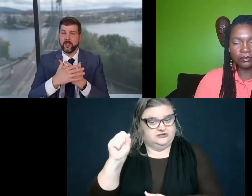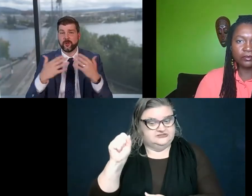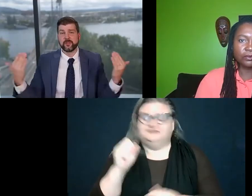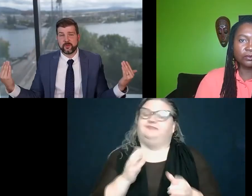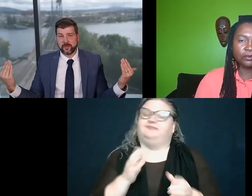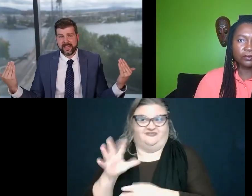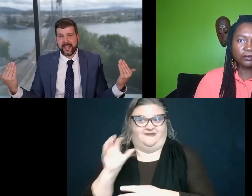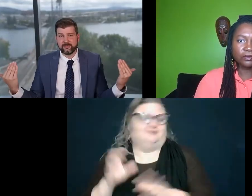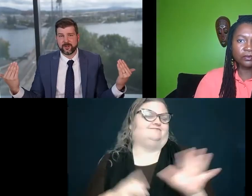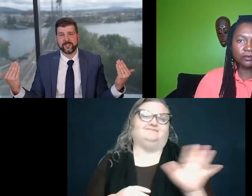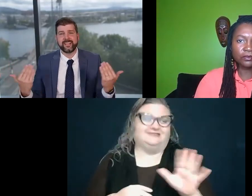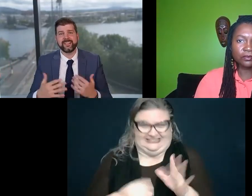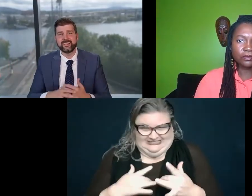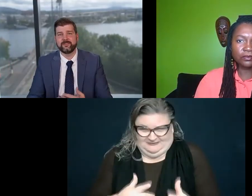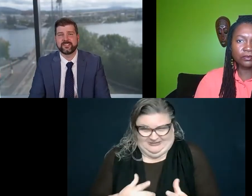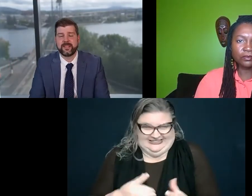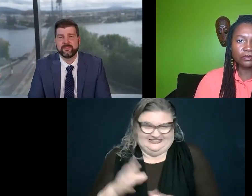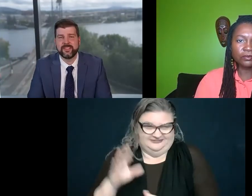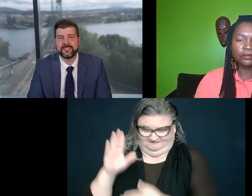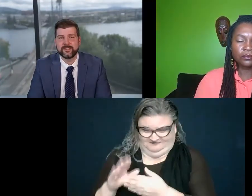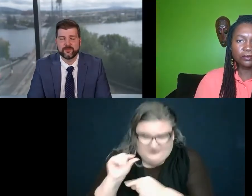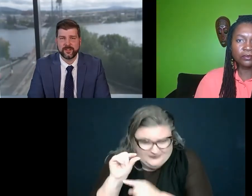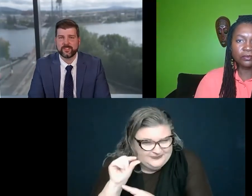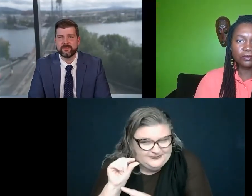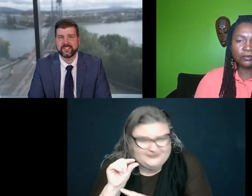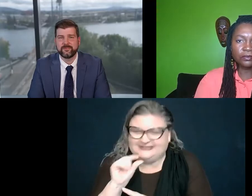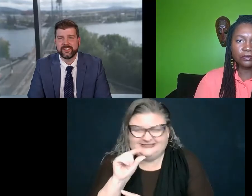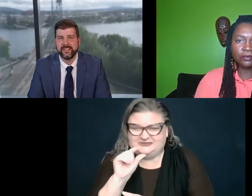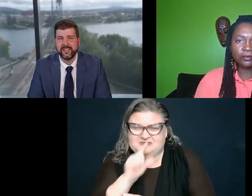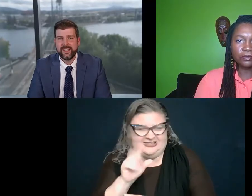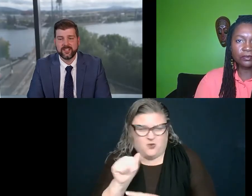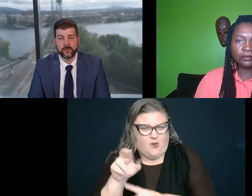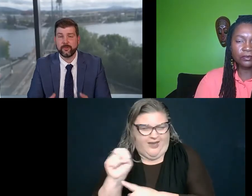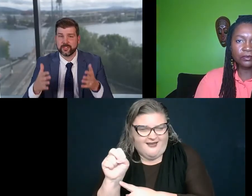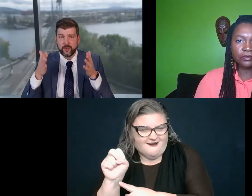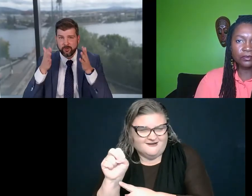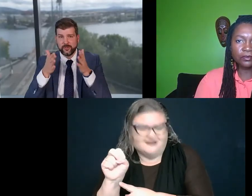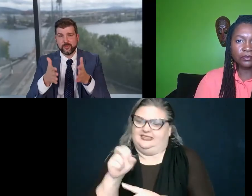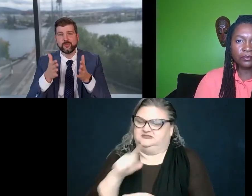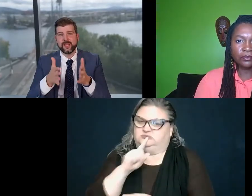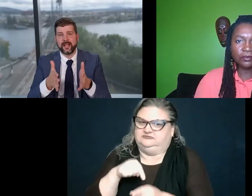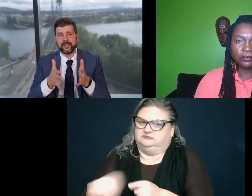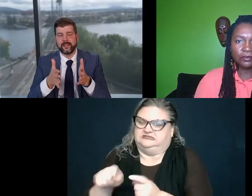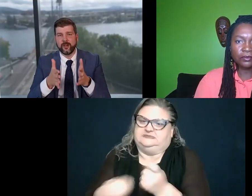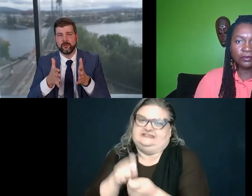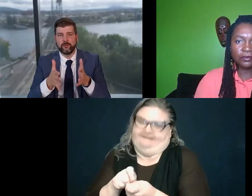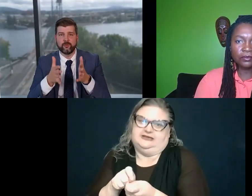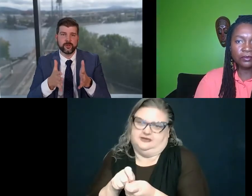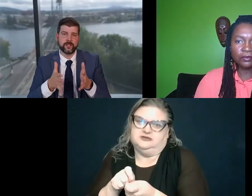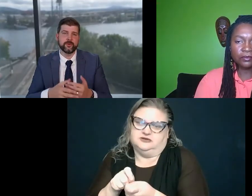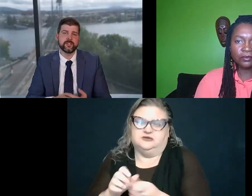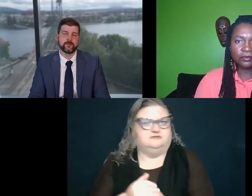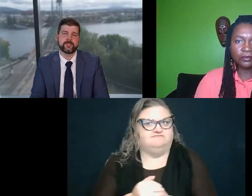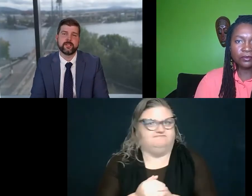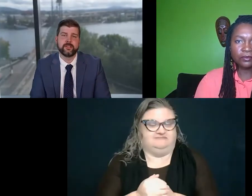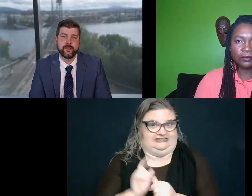550. Normally we wouldn't have hardly any of these types of cases. It was very specific. So it was a whole new line of work